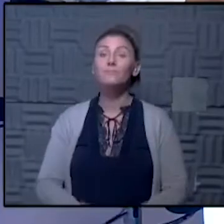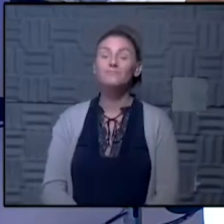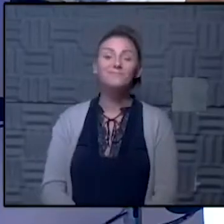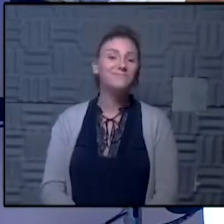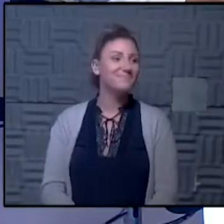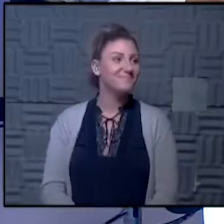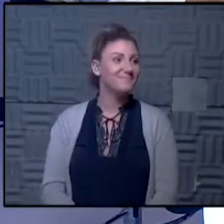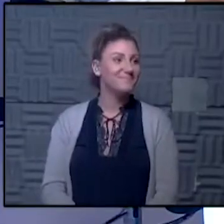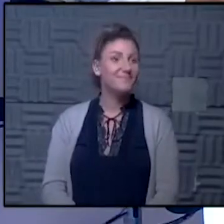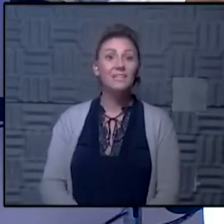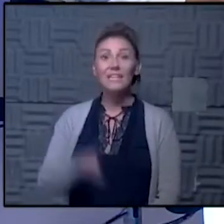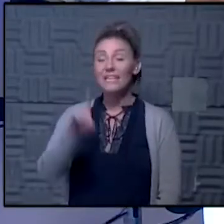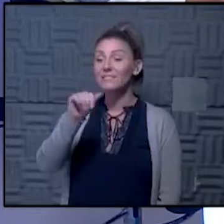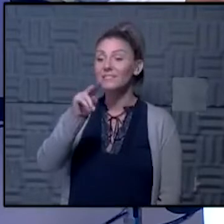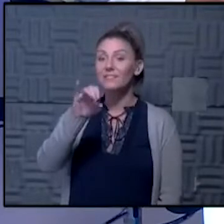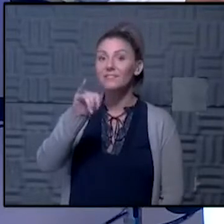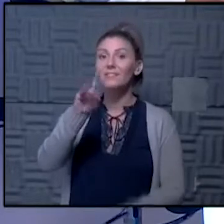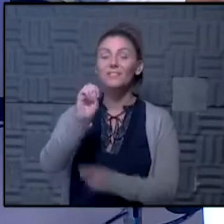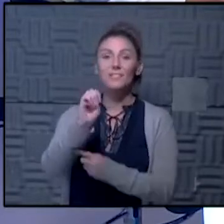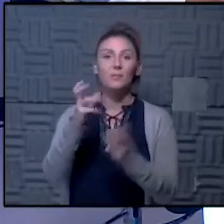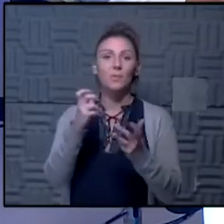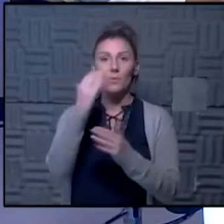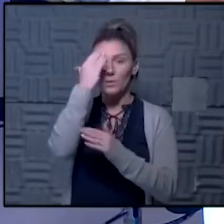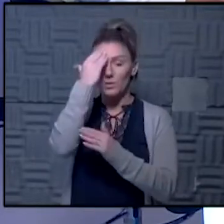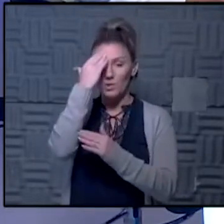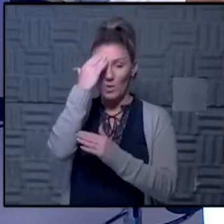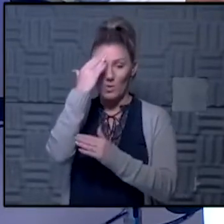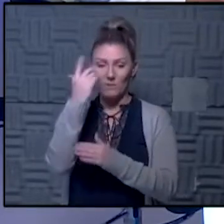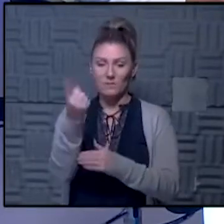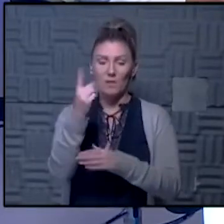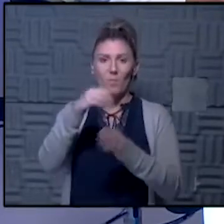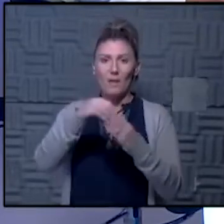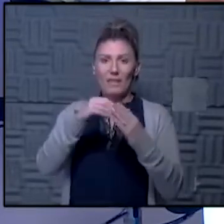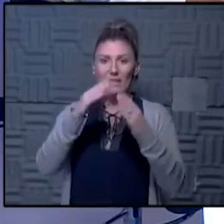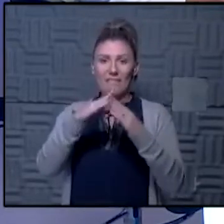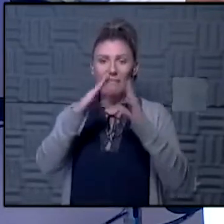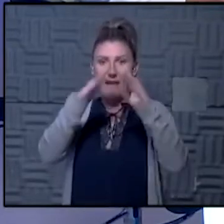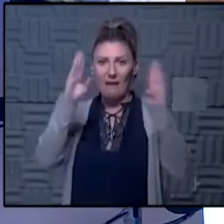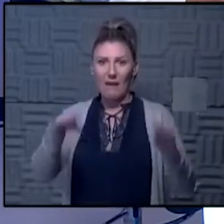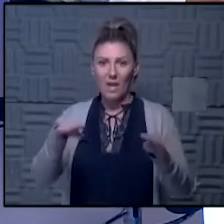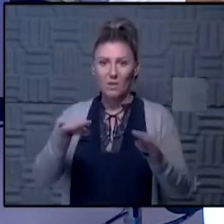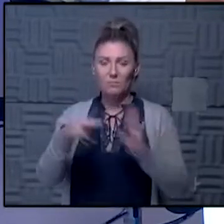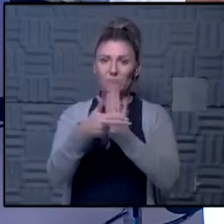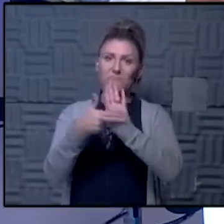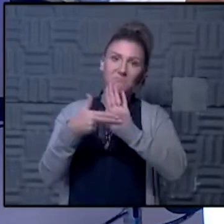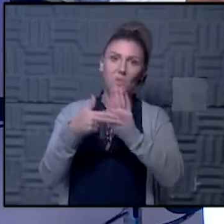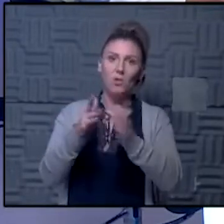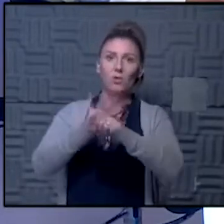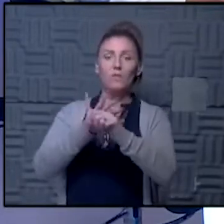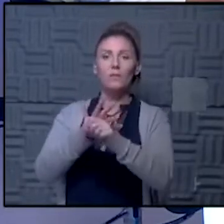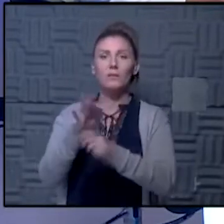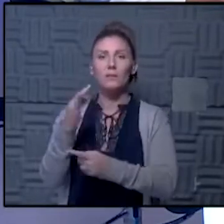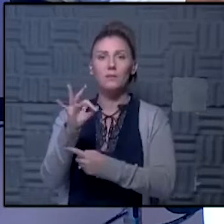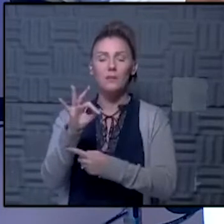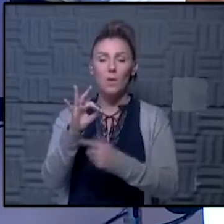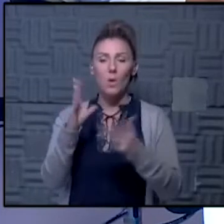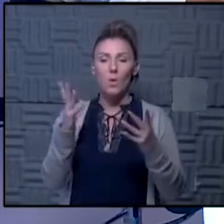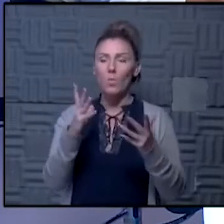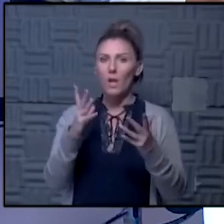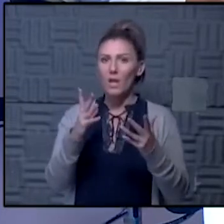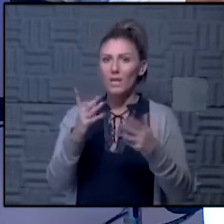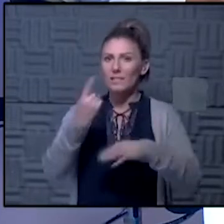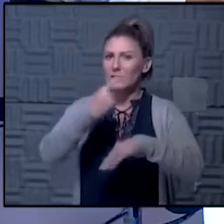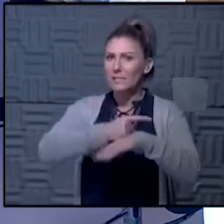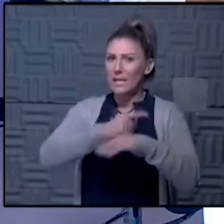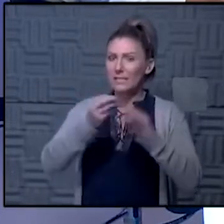All right. Okay, Debbie wants to know, if a member of the household is diagnosed with COVID, what day counts as day number